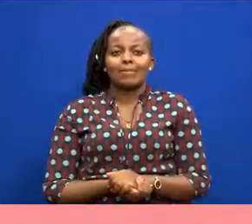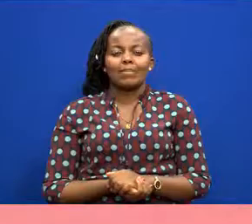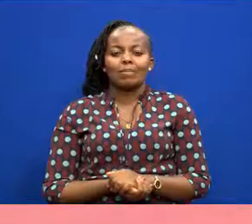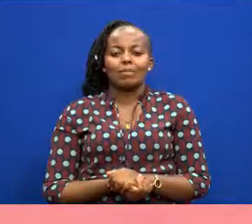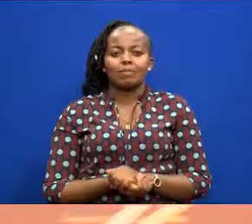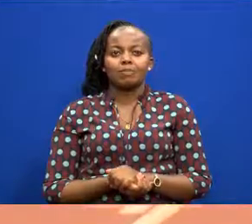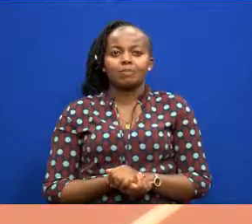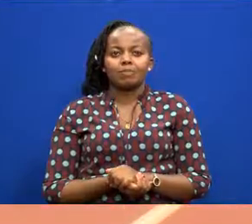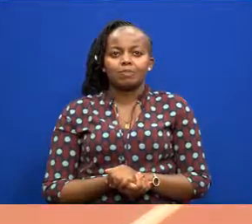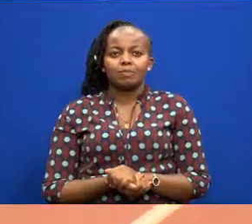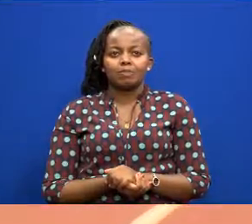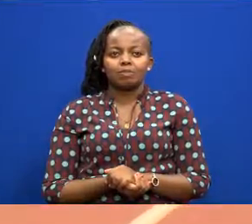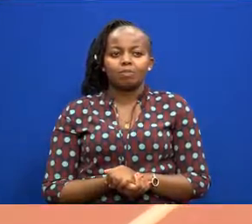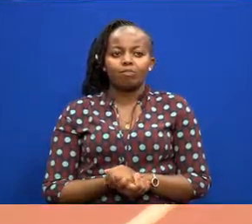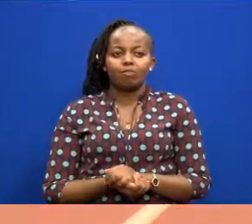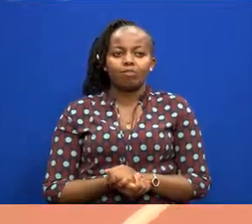Jog.